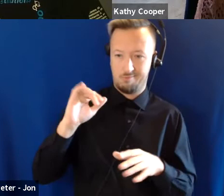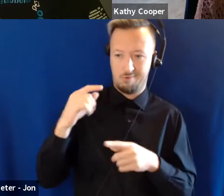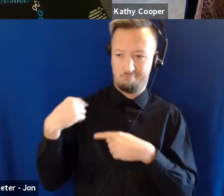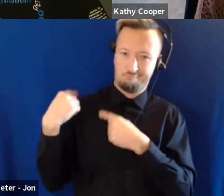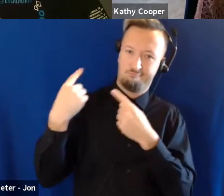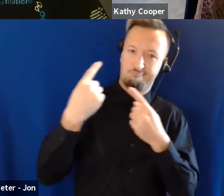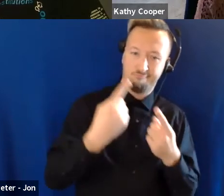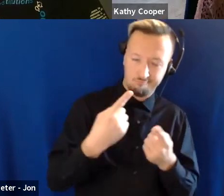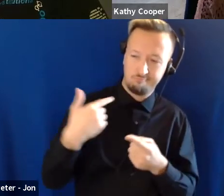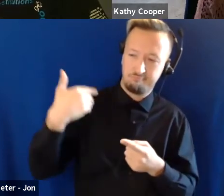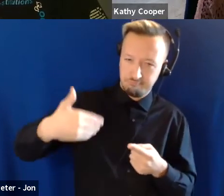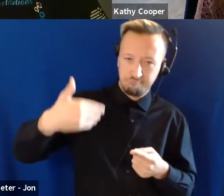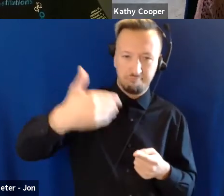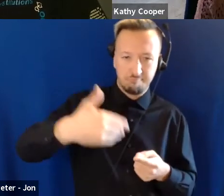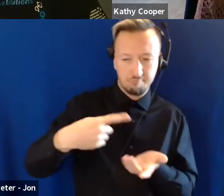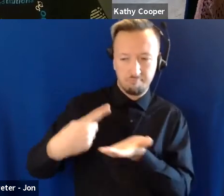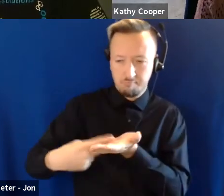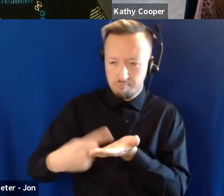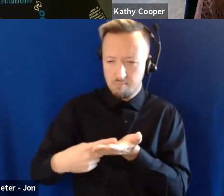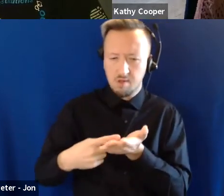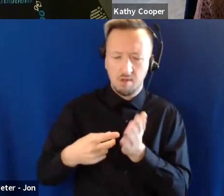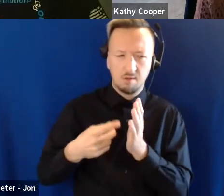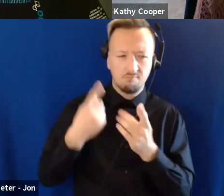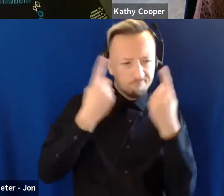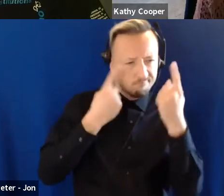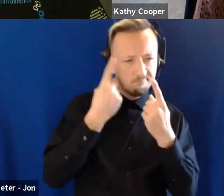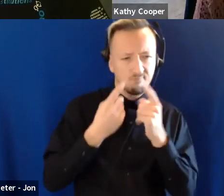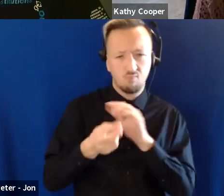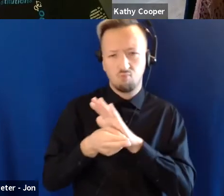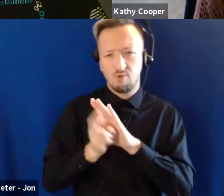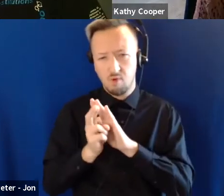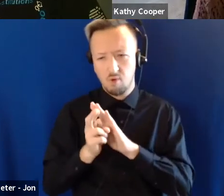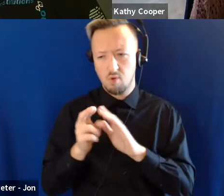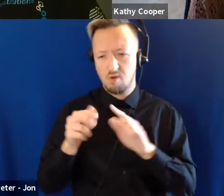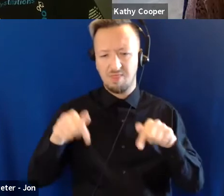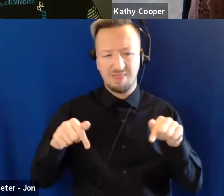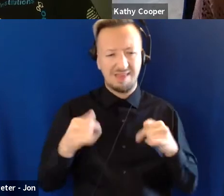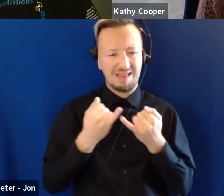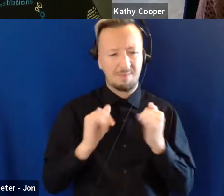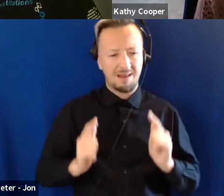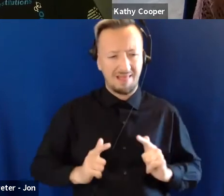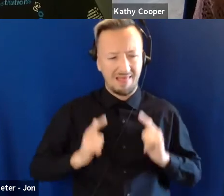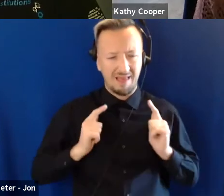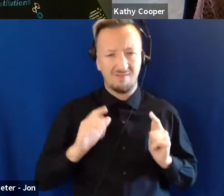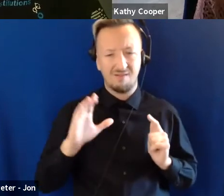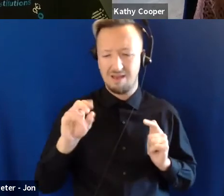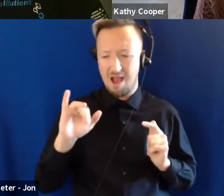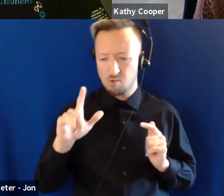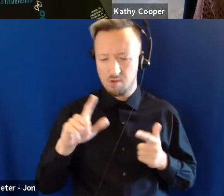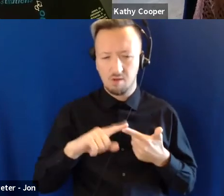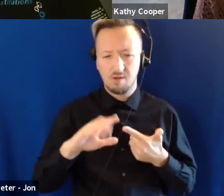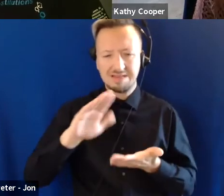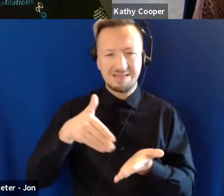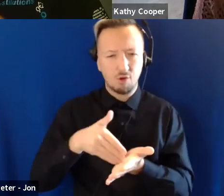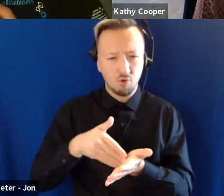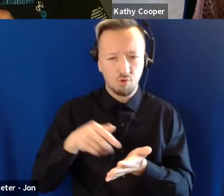to talk about and review the direction that our statewide independent living council and our centers have taken